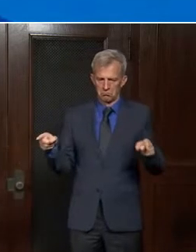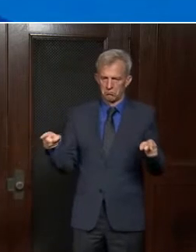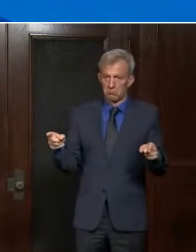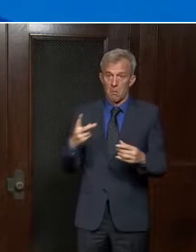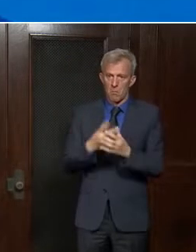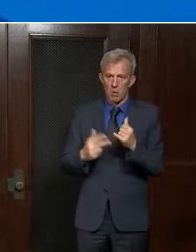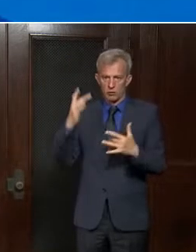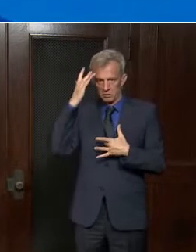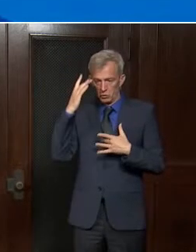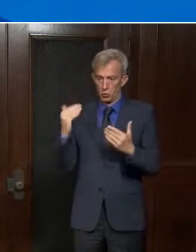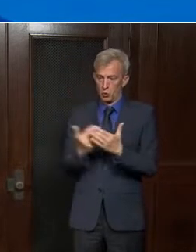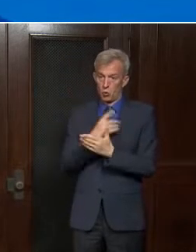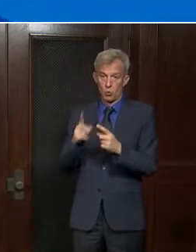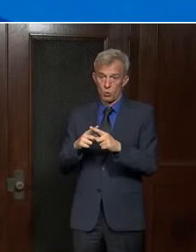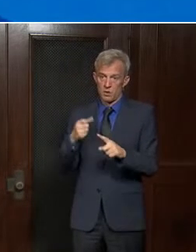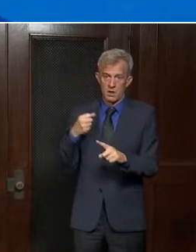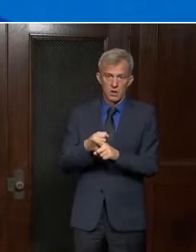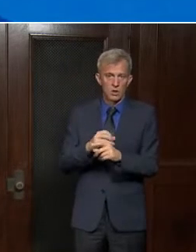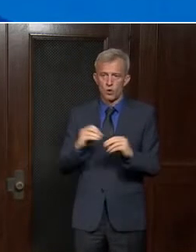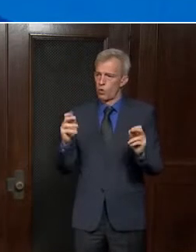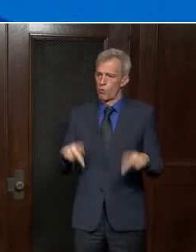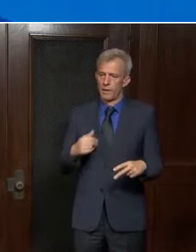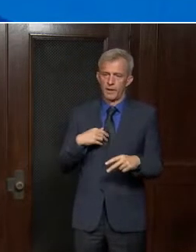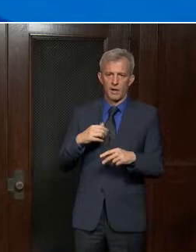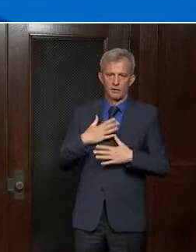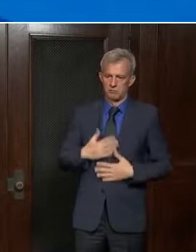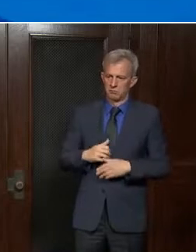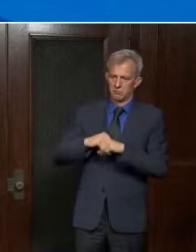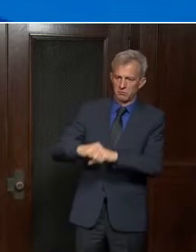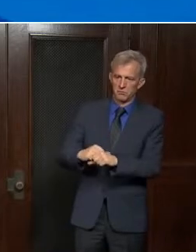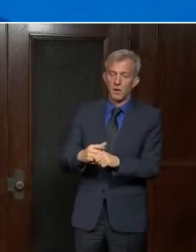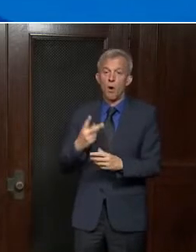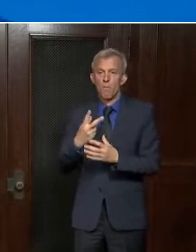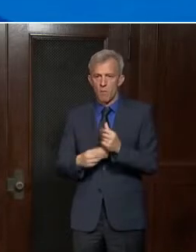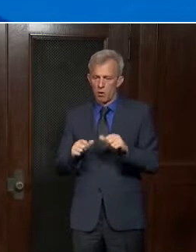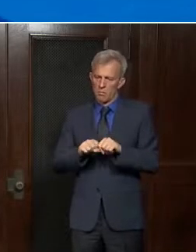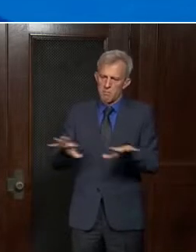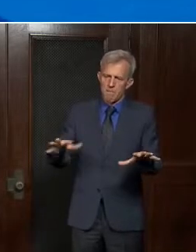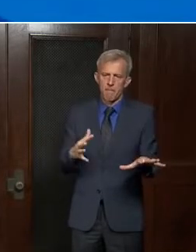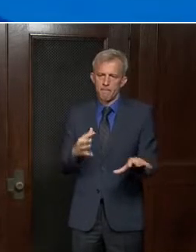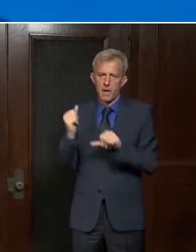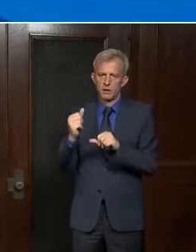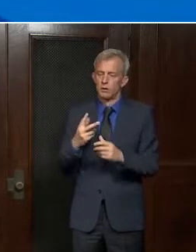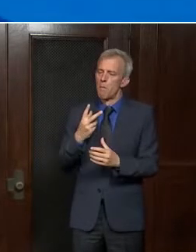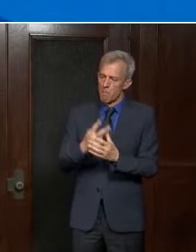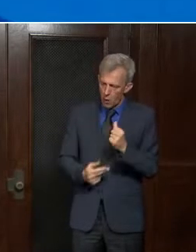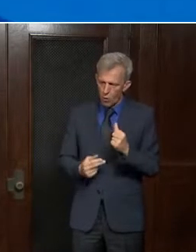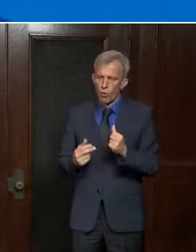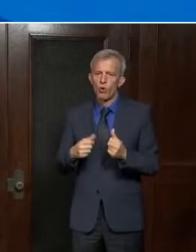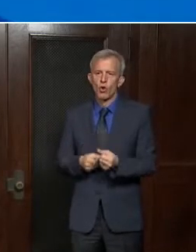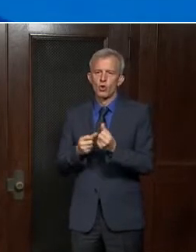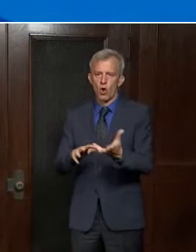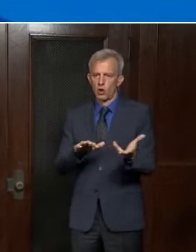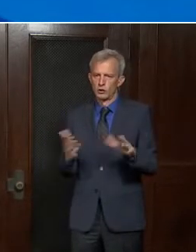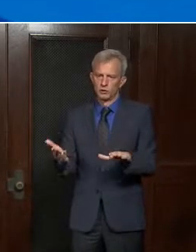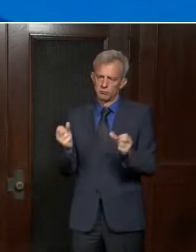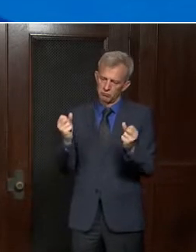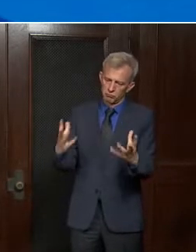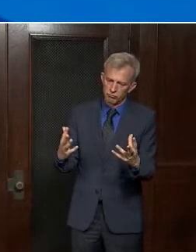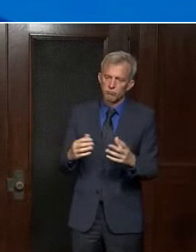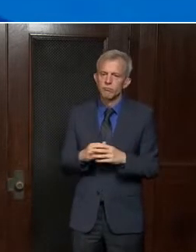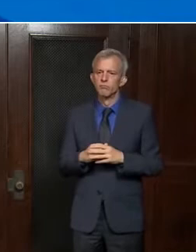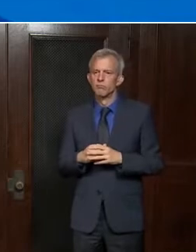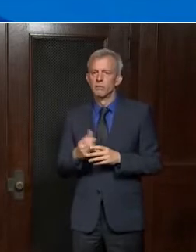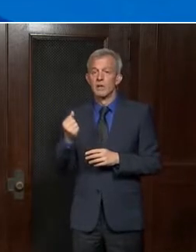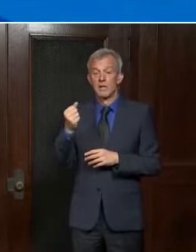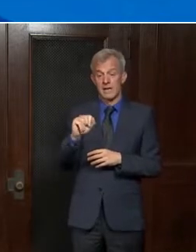immunity. Both were highly contagious, and both had high death rates. The fatality of the H1N1 in